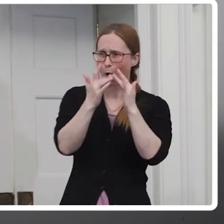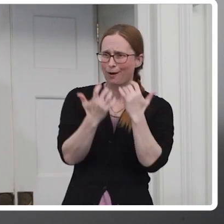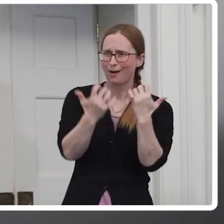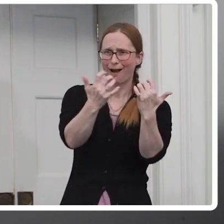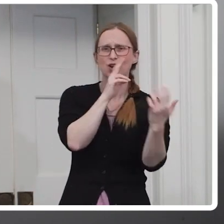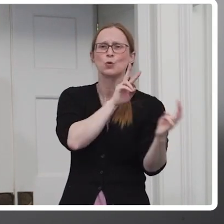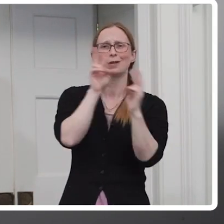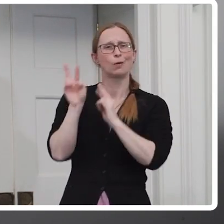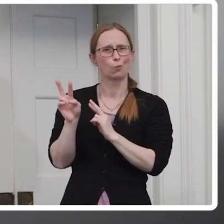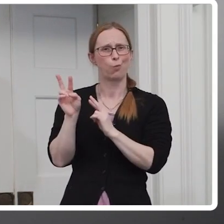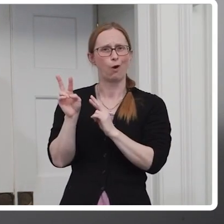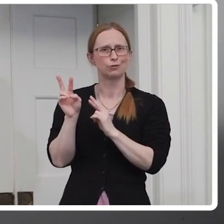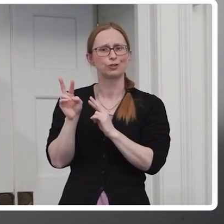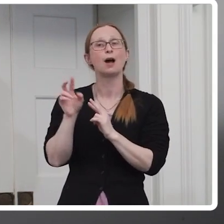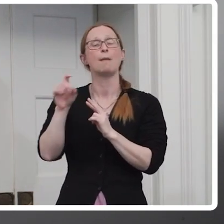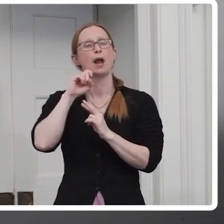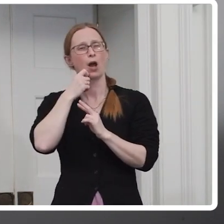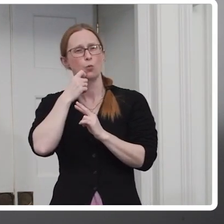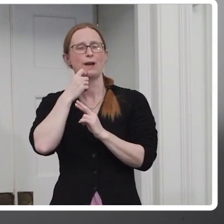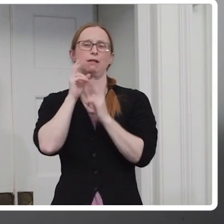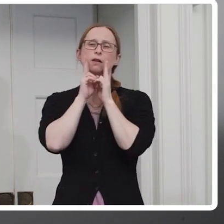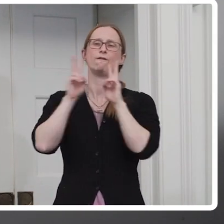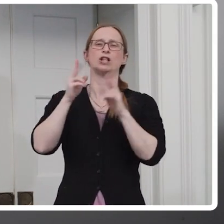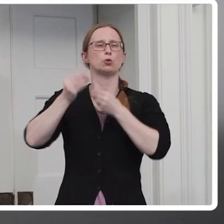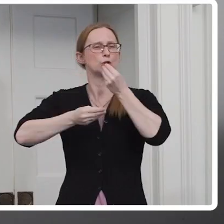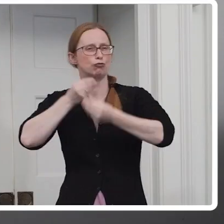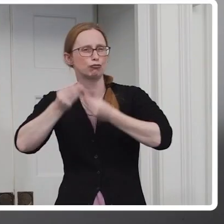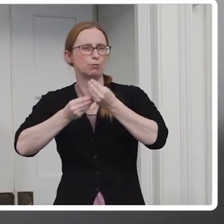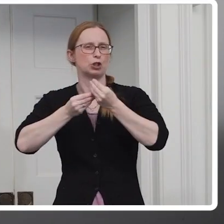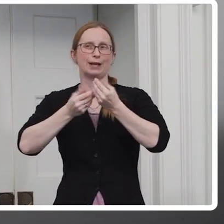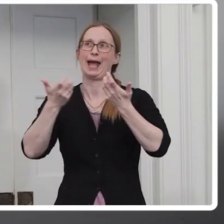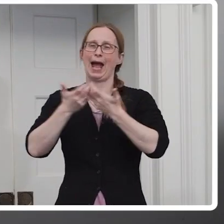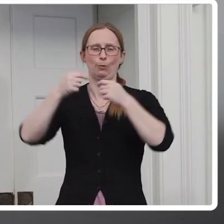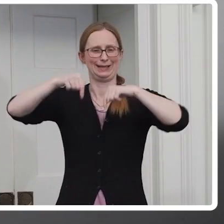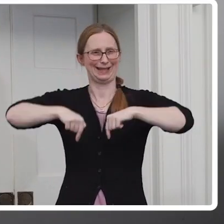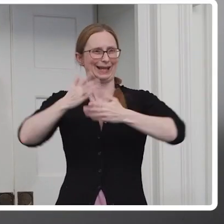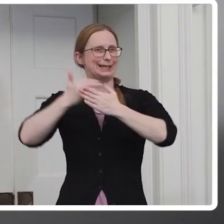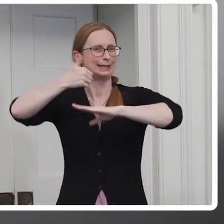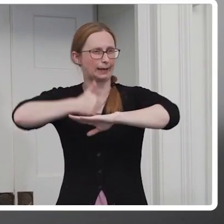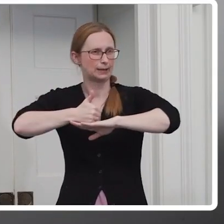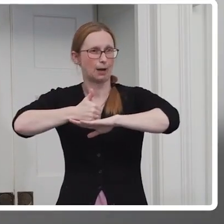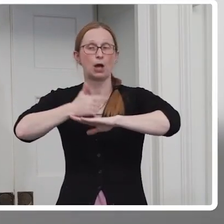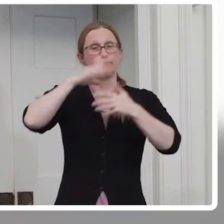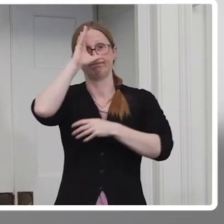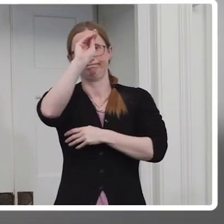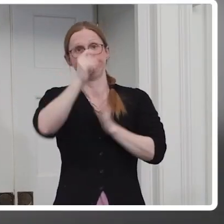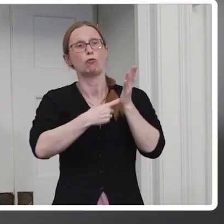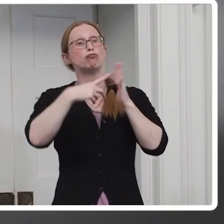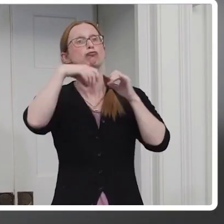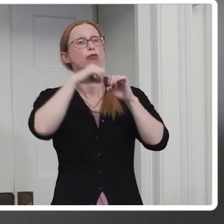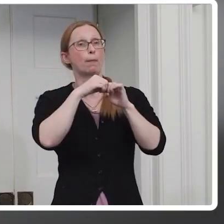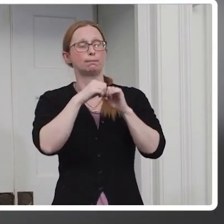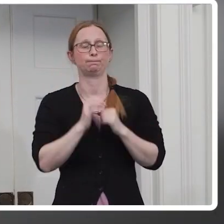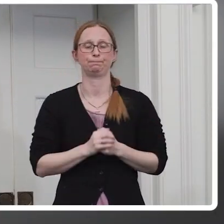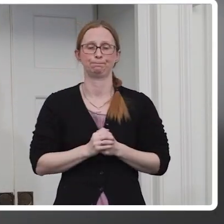also online you can watch with us. And I'll give a bit of a visual description of how we've installed it at Compton Verney. So there is